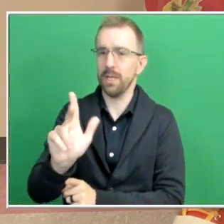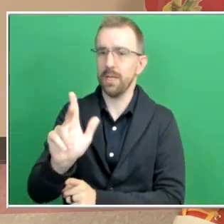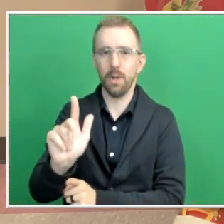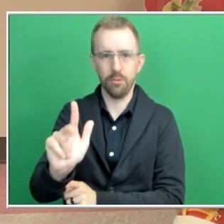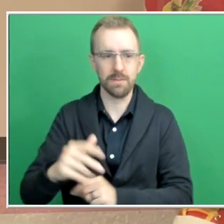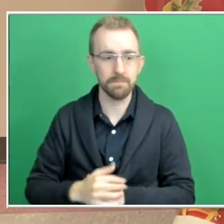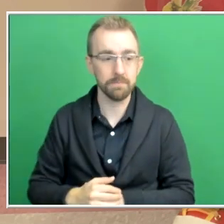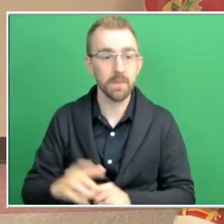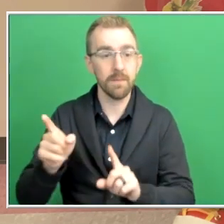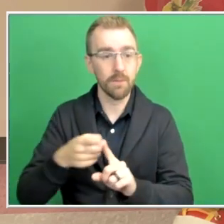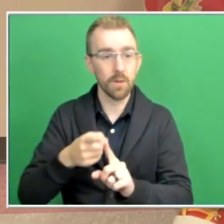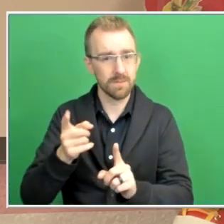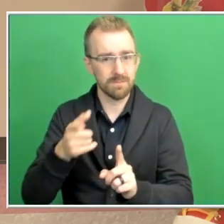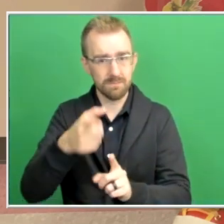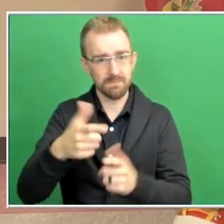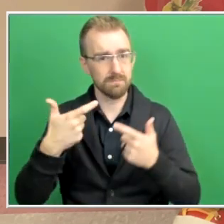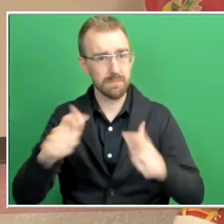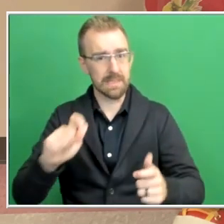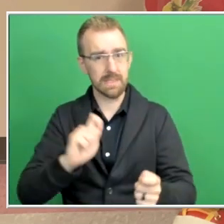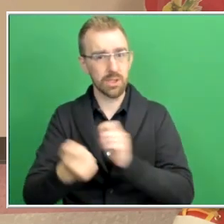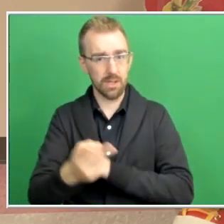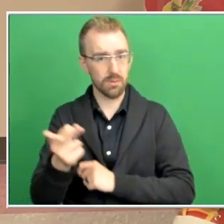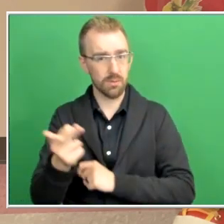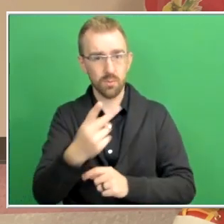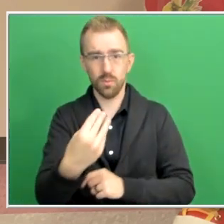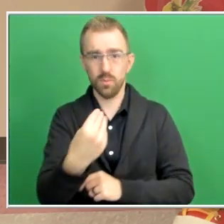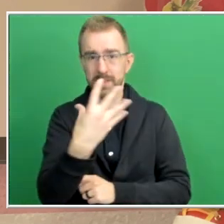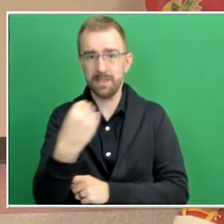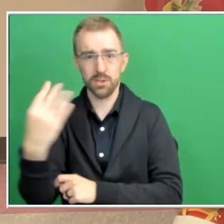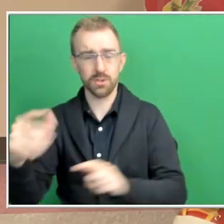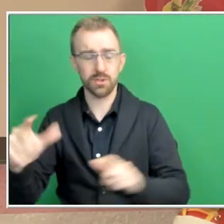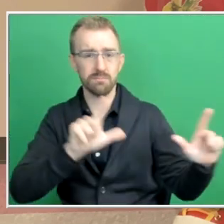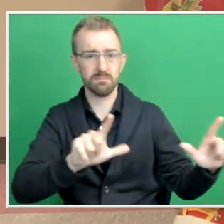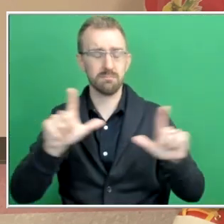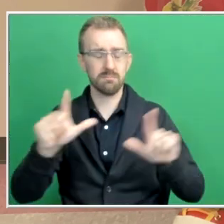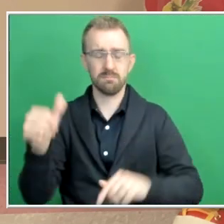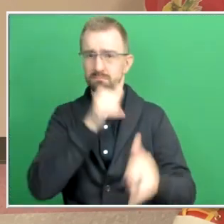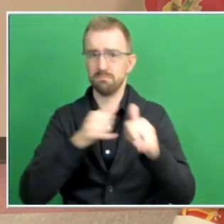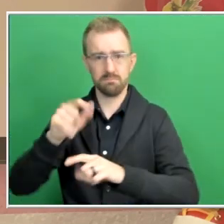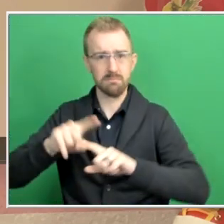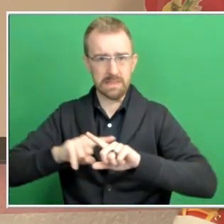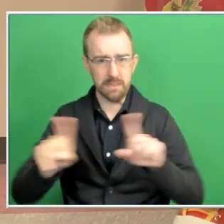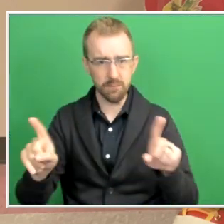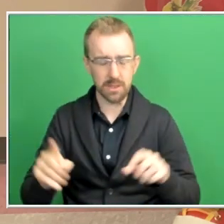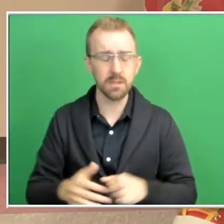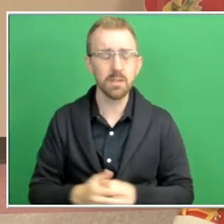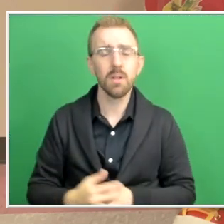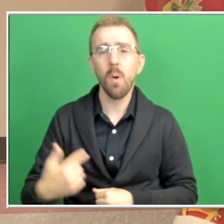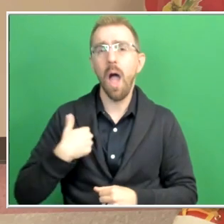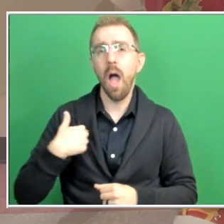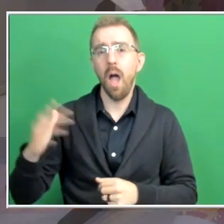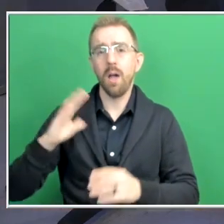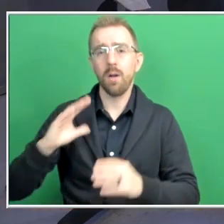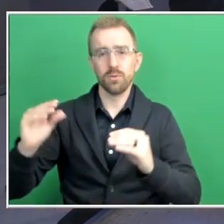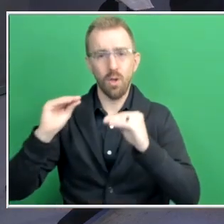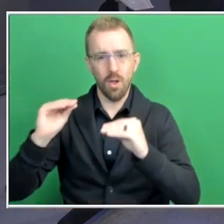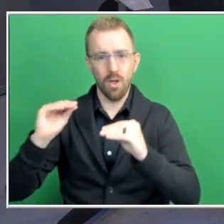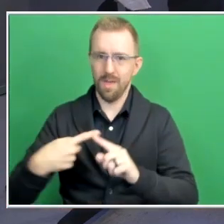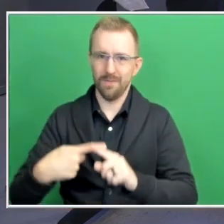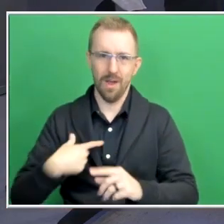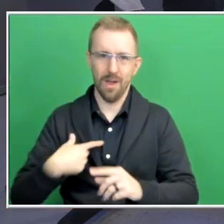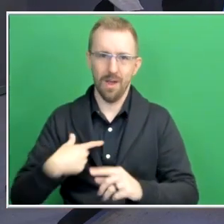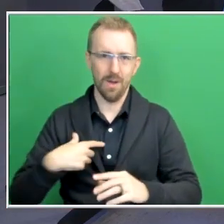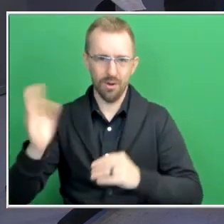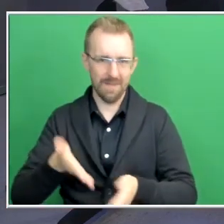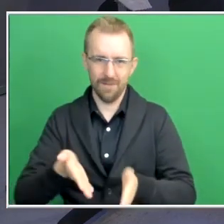a pretty remarkable change of those two photographs, thank right? Thank you. So I was taught, I was taught you never ask a lady their